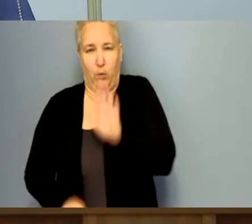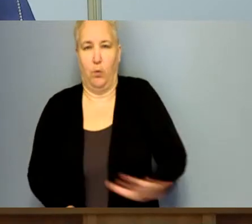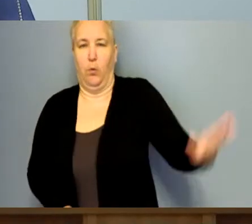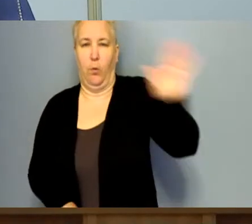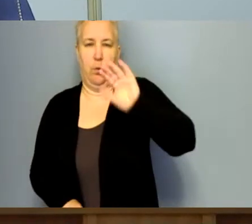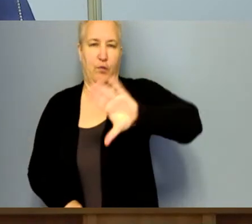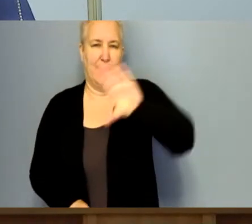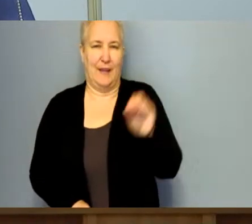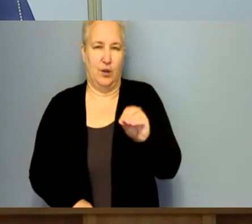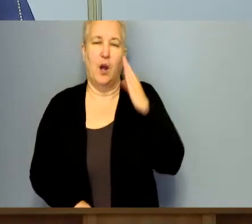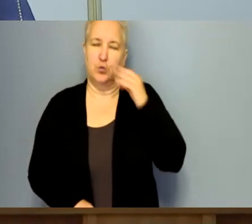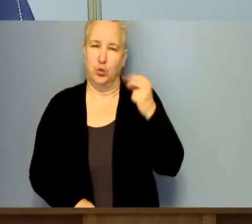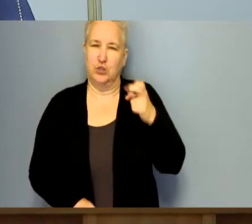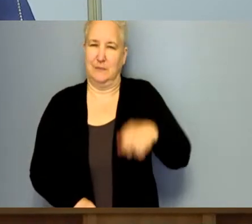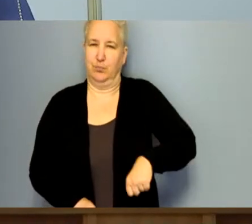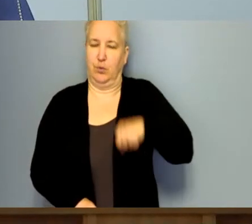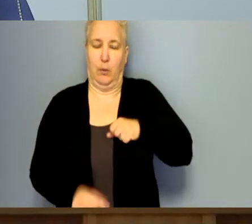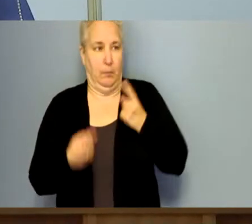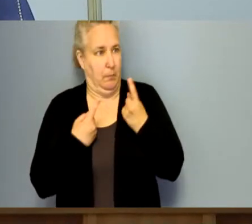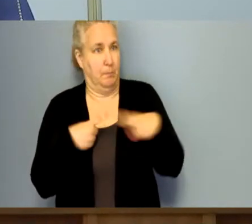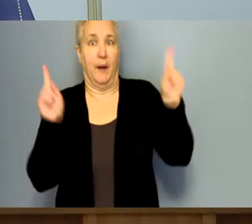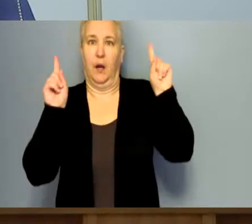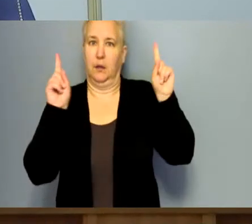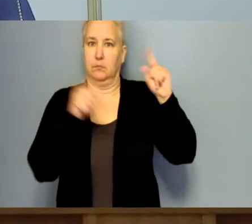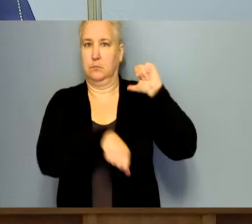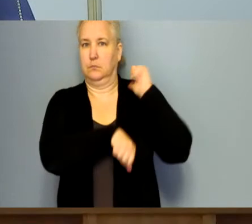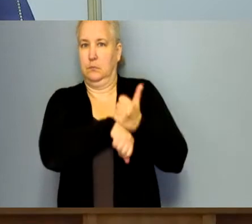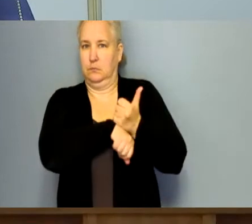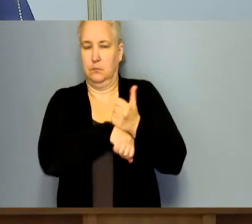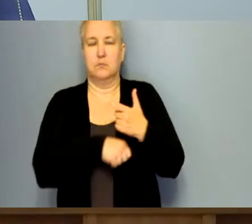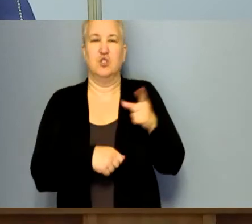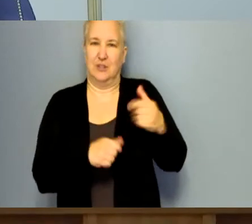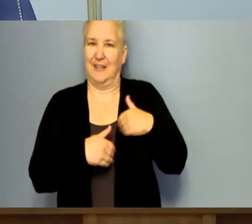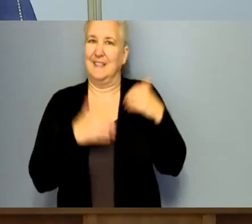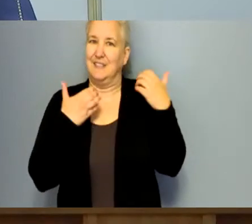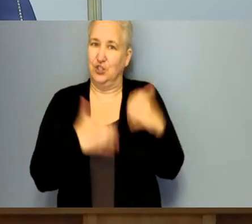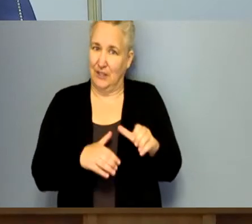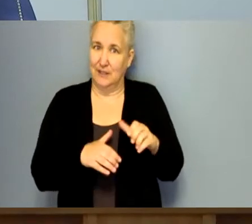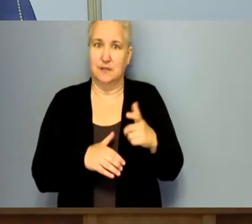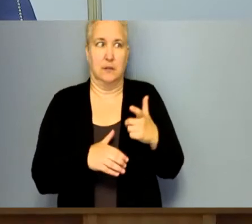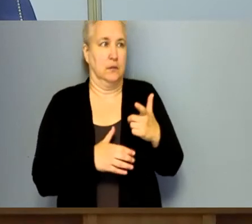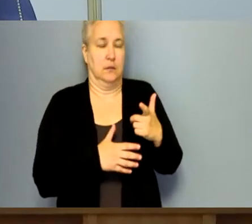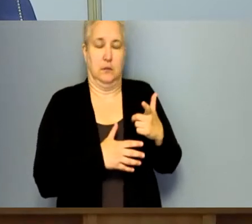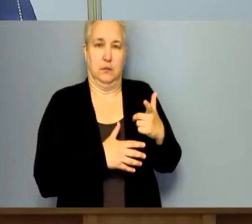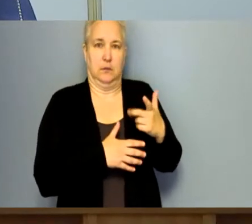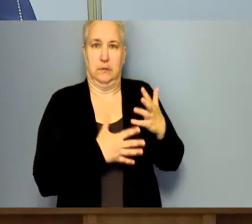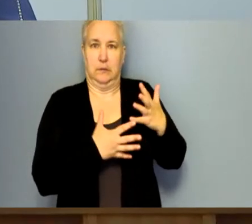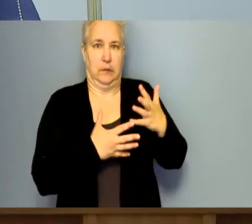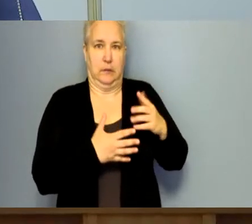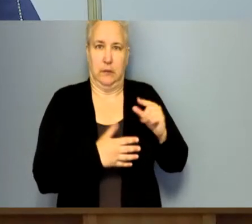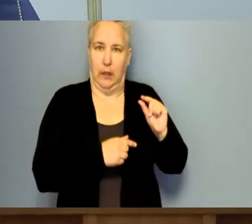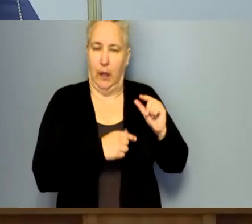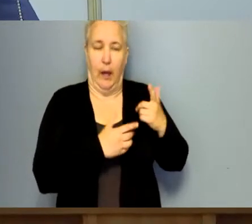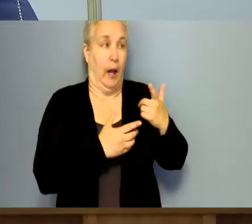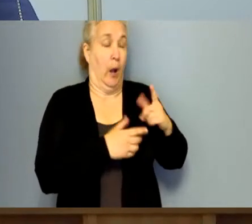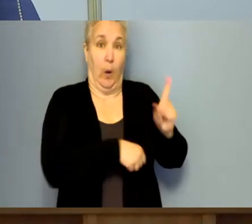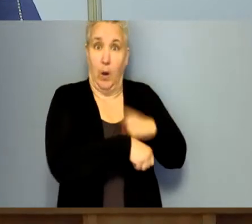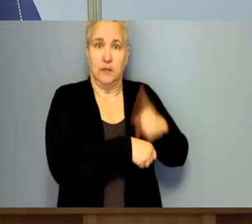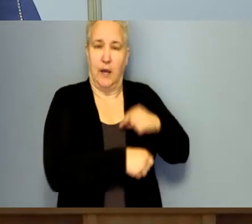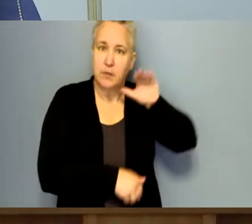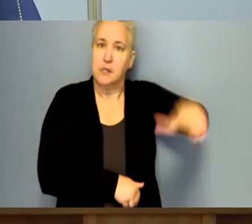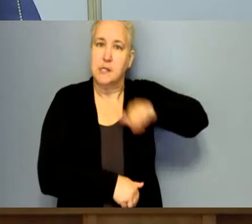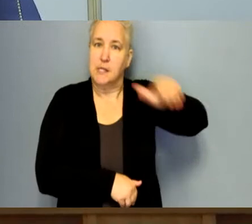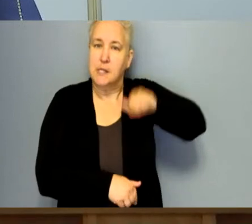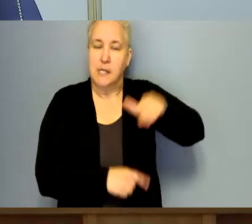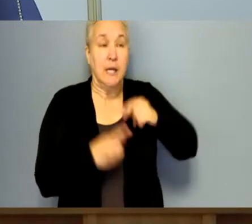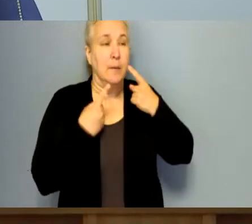that she's proud to be able to finally get a chance to do these things. She got a chance to do very little for a long time, and over the past few years, we've had a chance to do a lot.